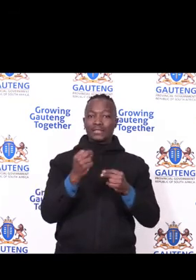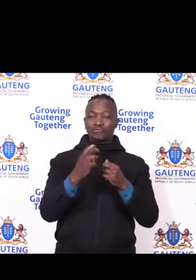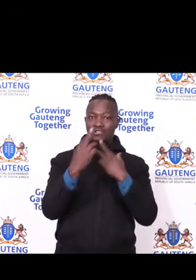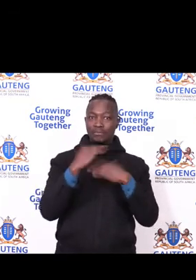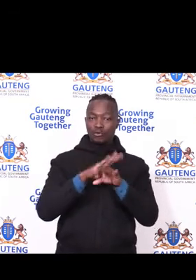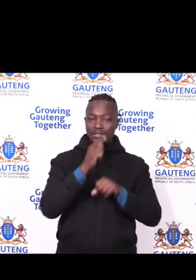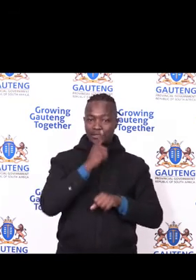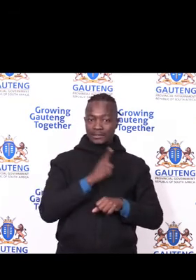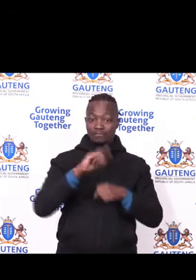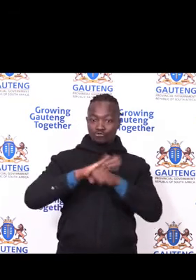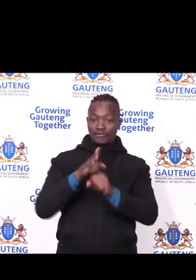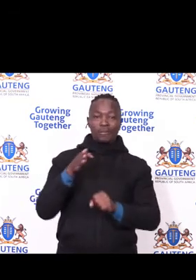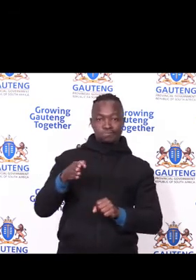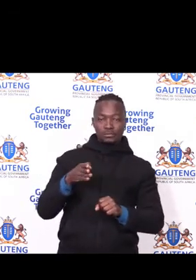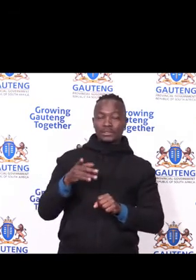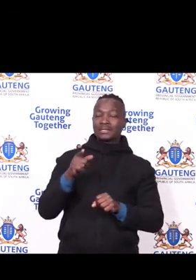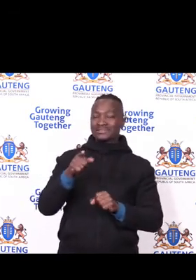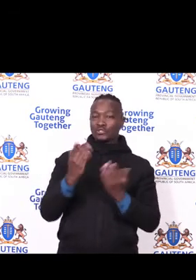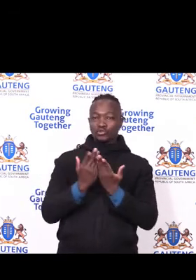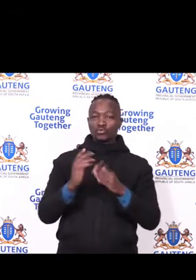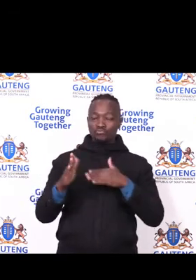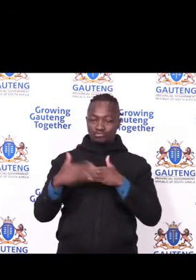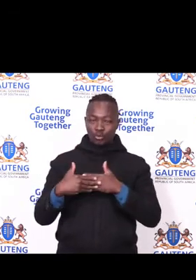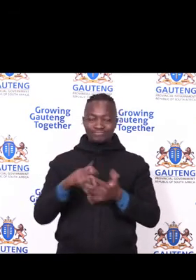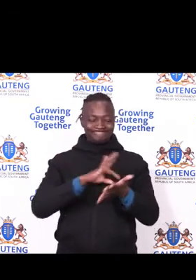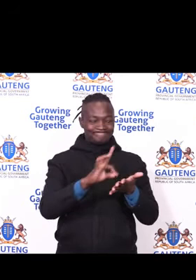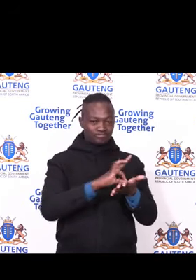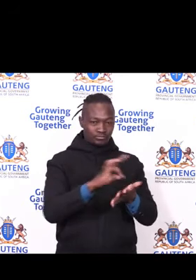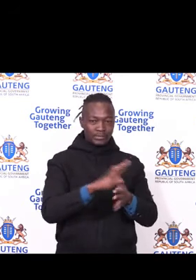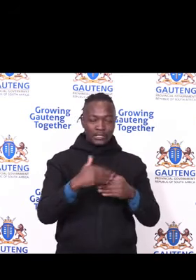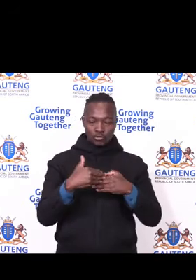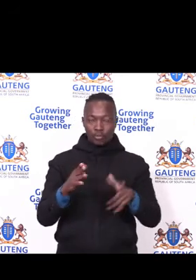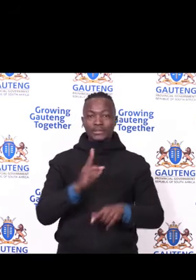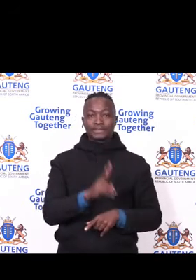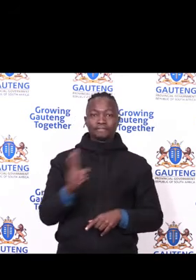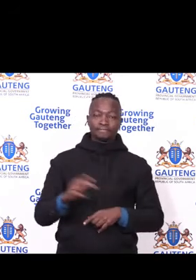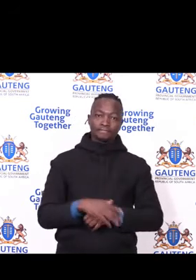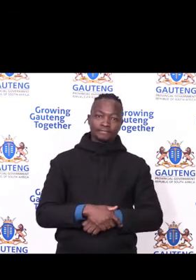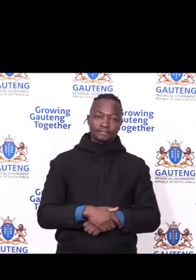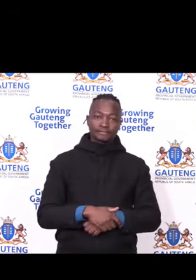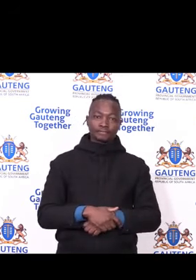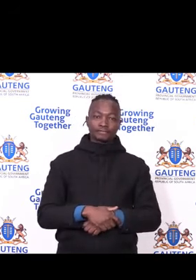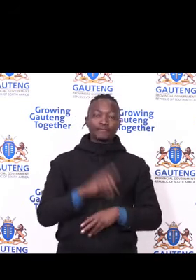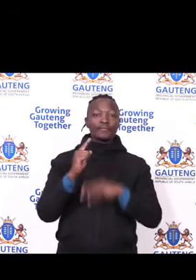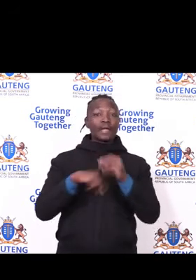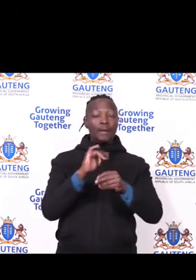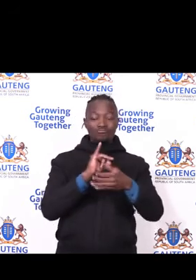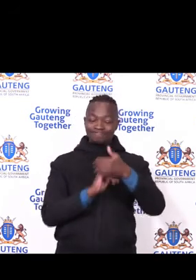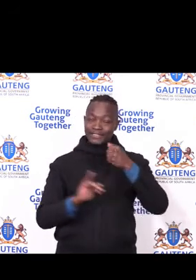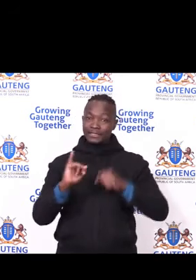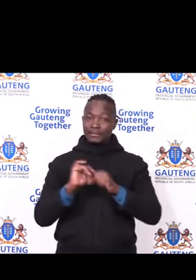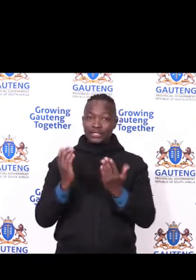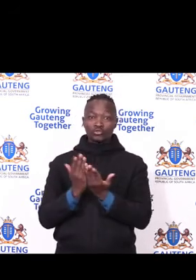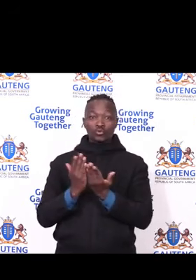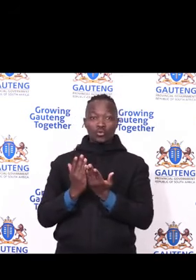incident of COVID, and those schools were closed, decontaminated, and reopened. In terms of independent schools, these are schools